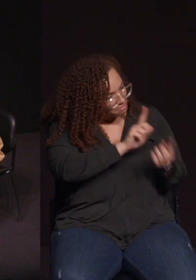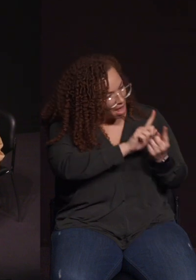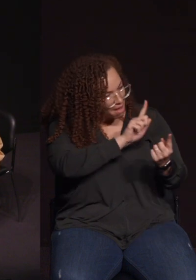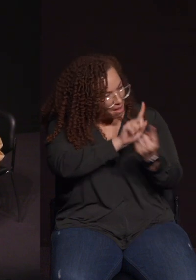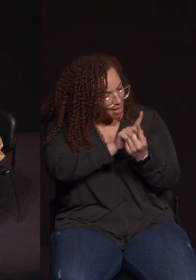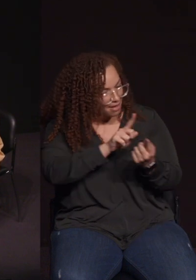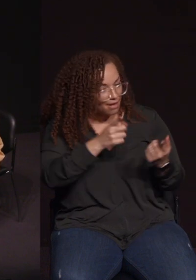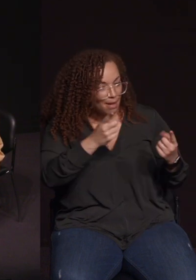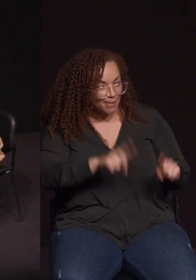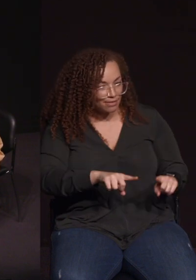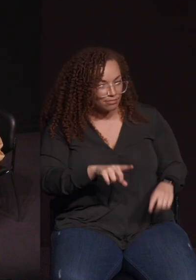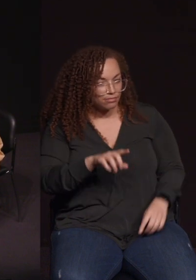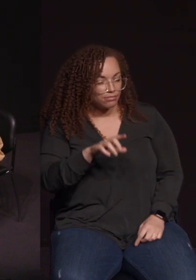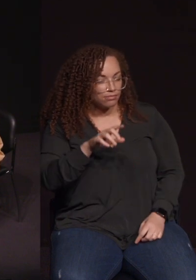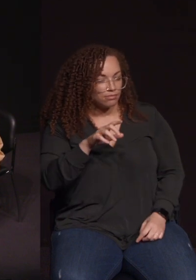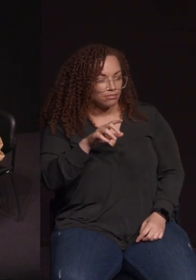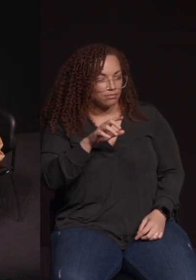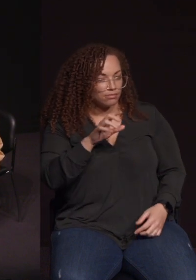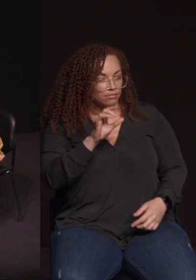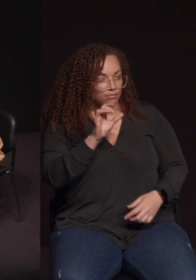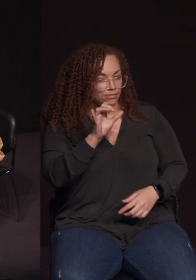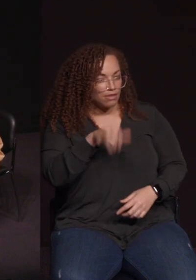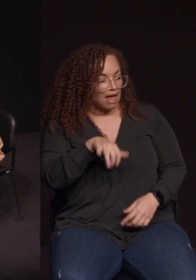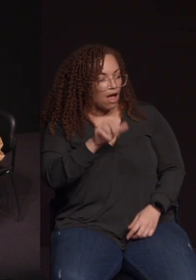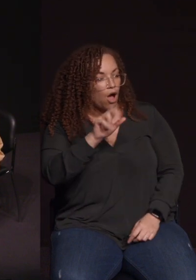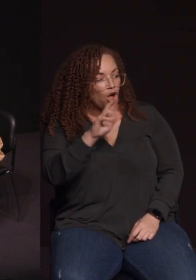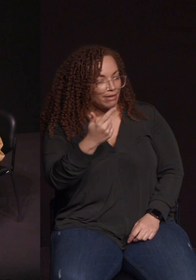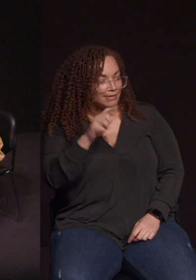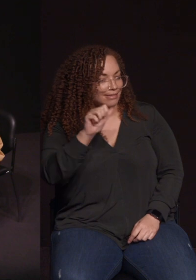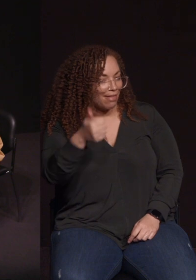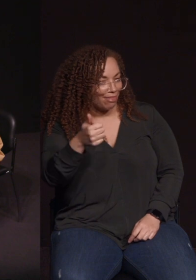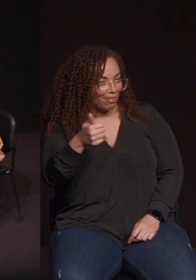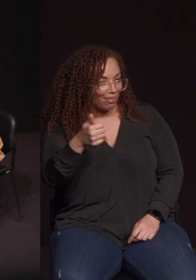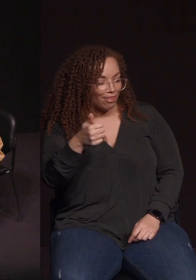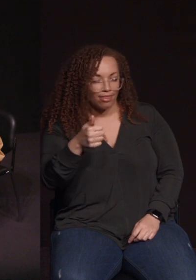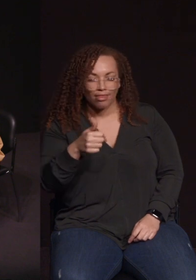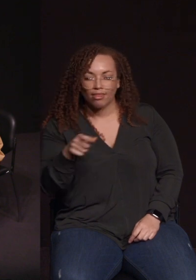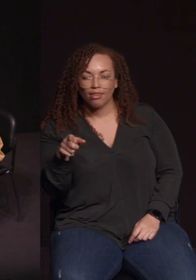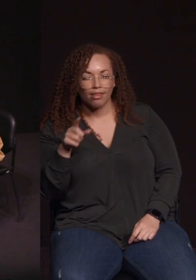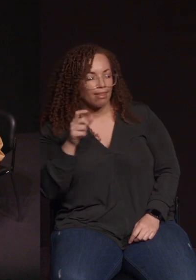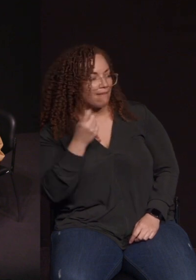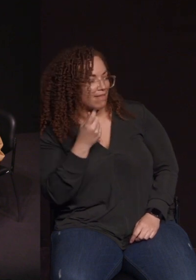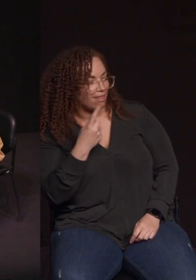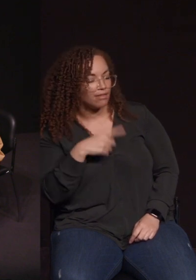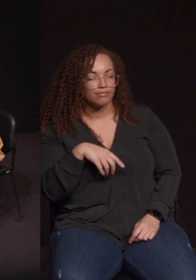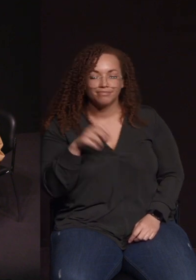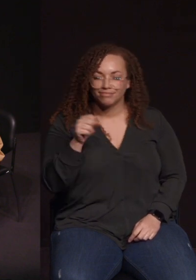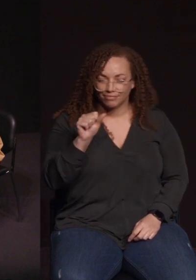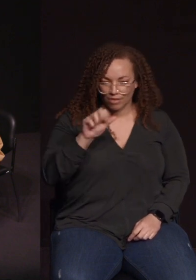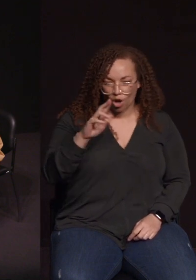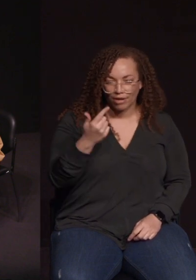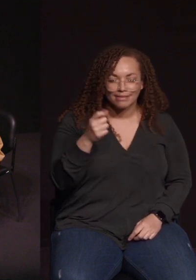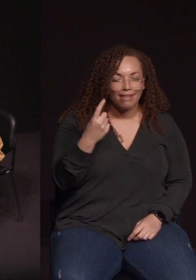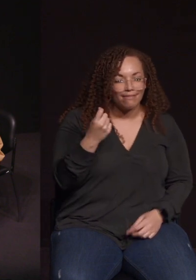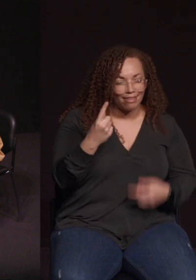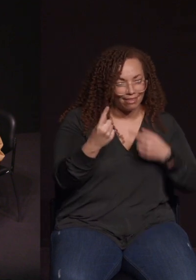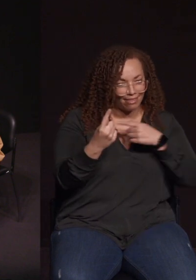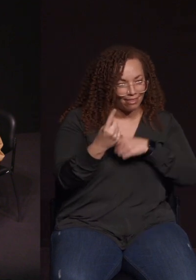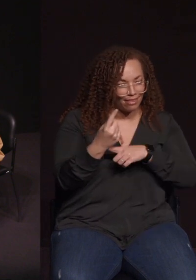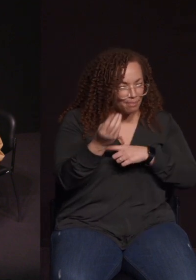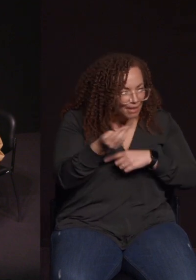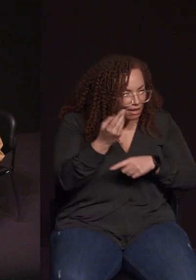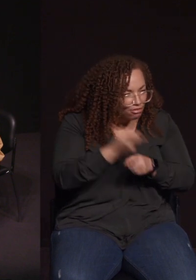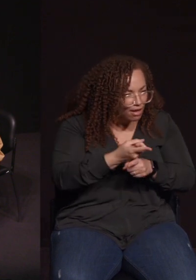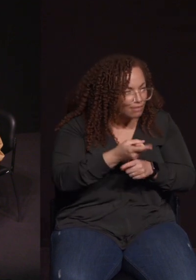it was the 10th of August? August 11th. It was the 11th of August. Yes, it happened. Yeah, it was on a Monday,